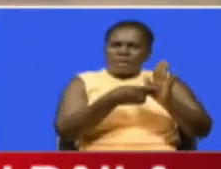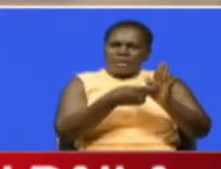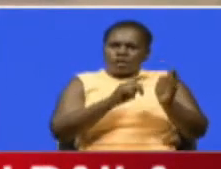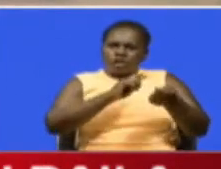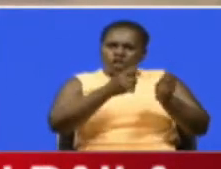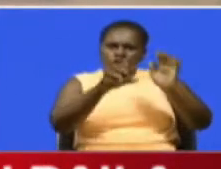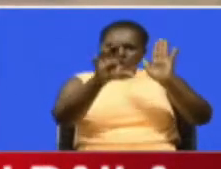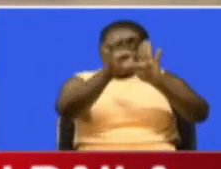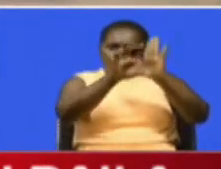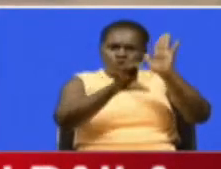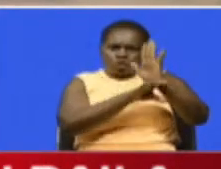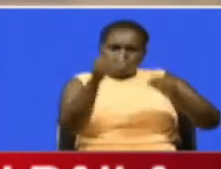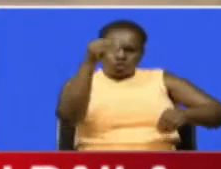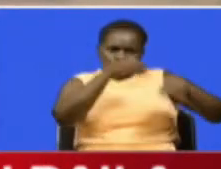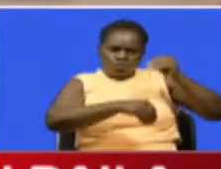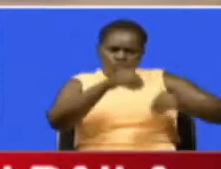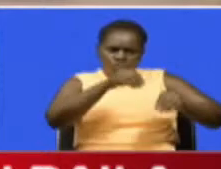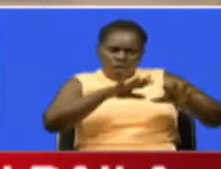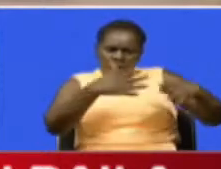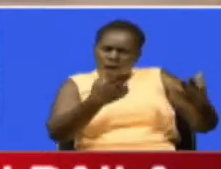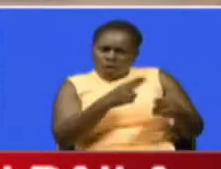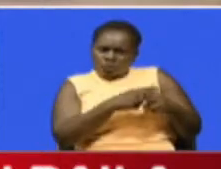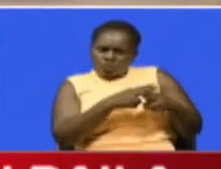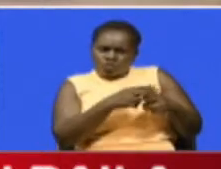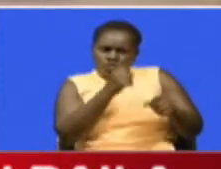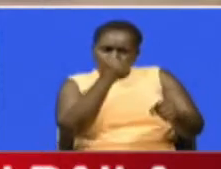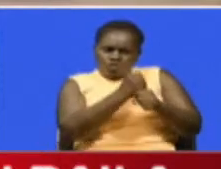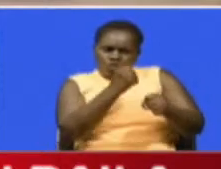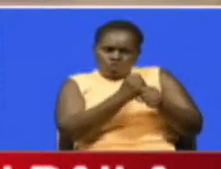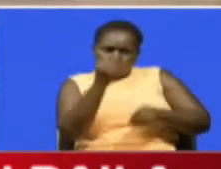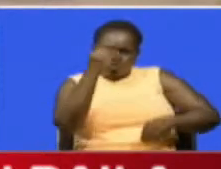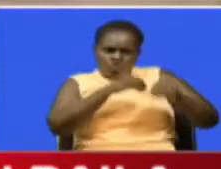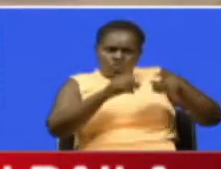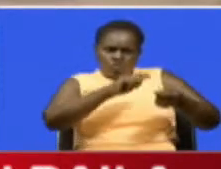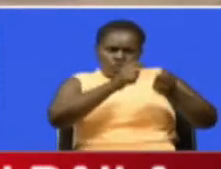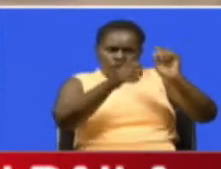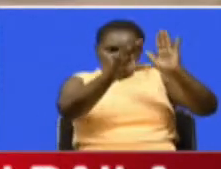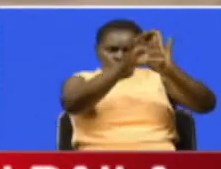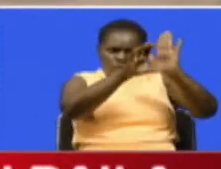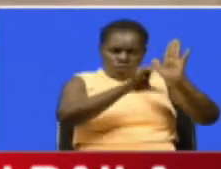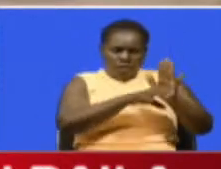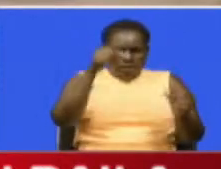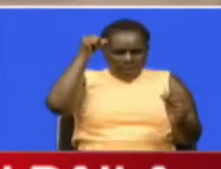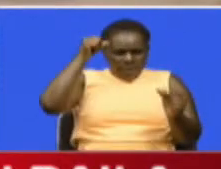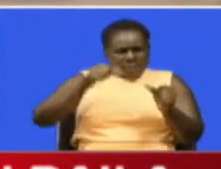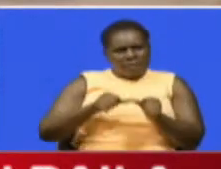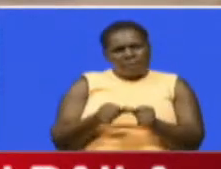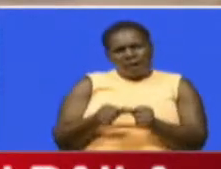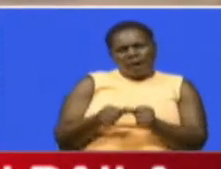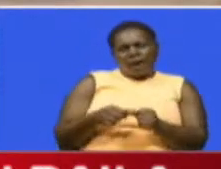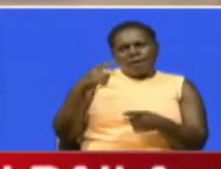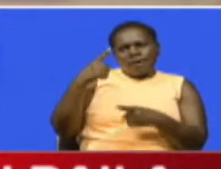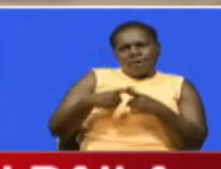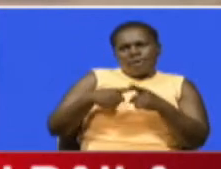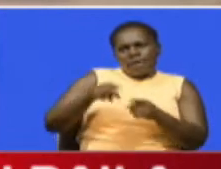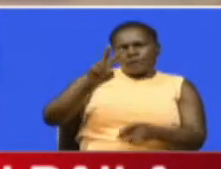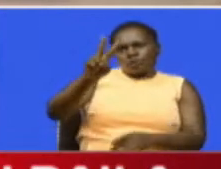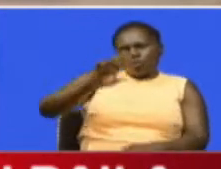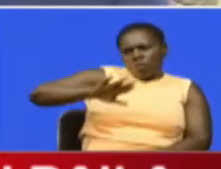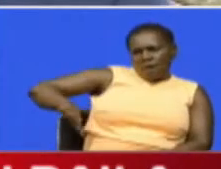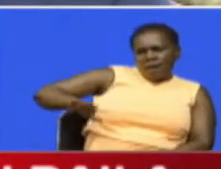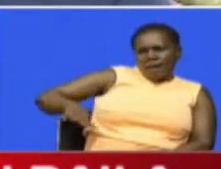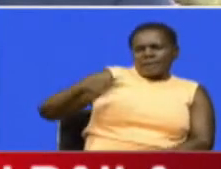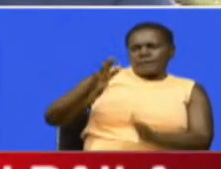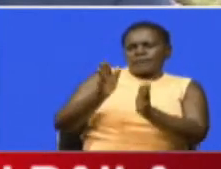referendum. How soon, perhaps, would we be holding this referendum, bearing in mind we just have about 2 years to a general